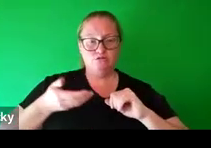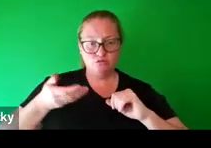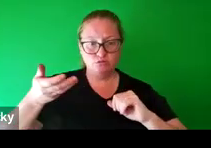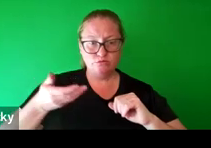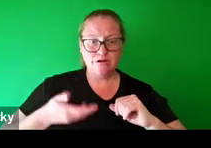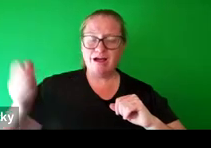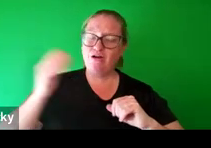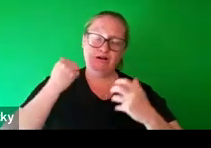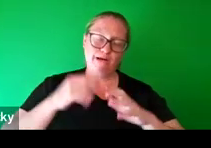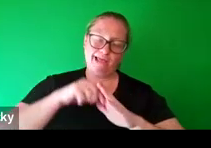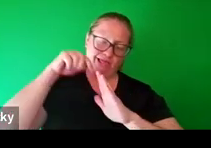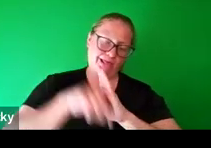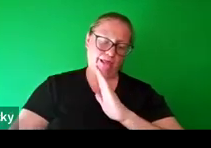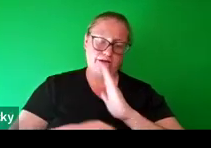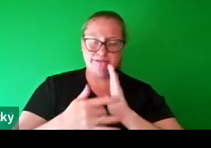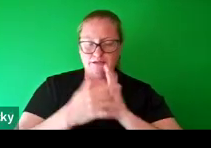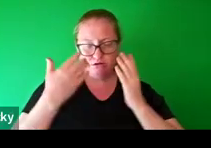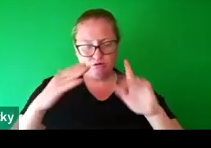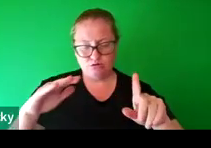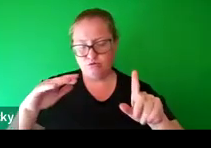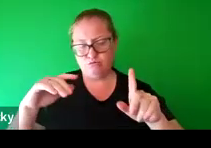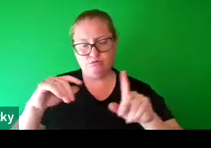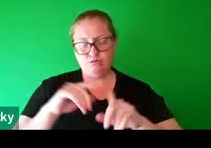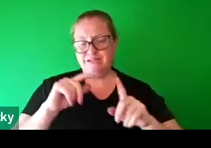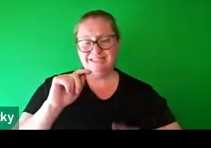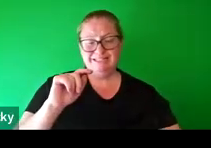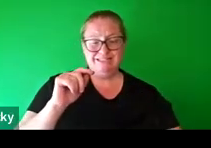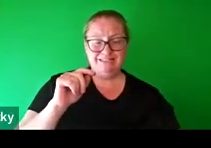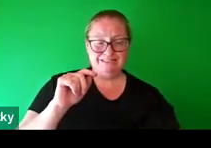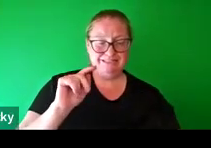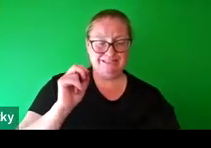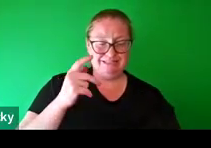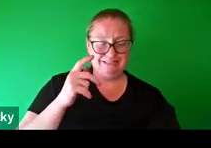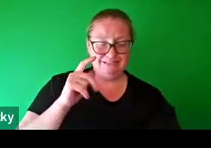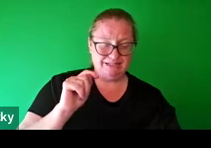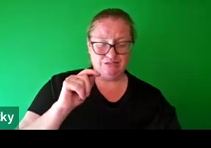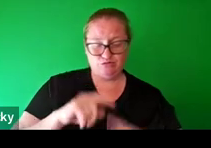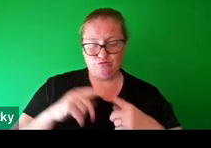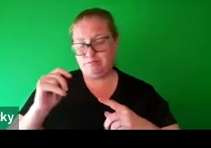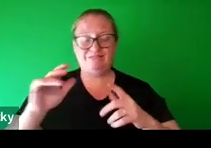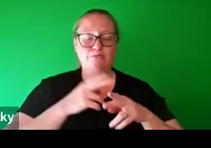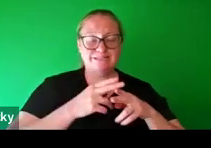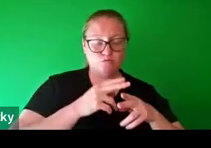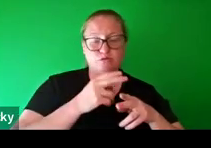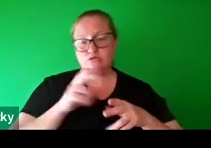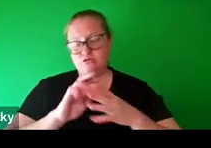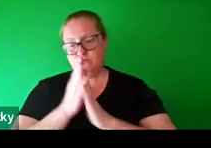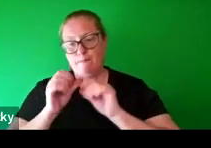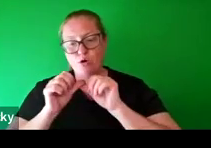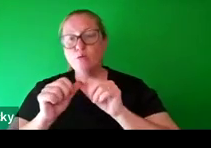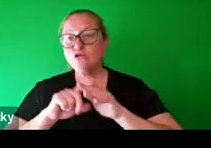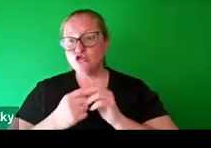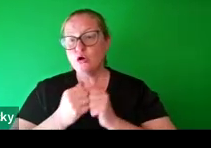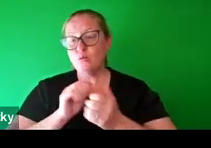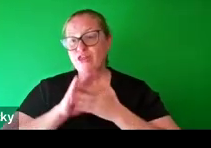to get too technical, I don't even know the terms, but techs from PECs, or the, from temporary to permanent. And we started this year with